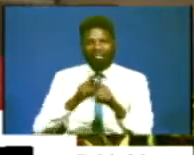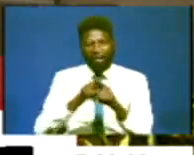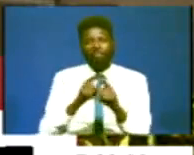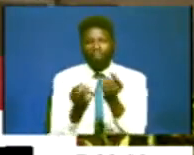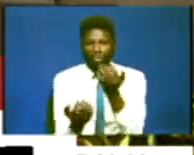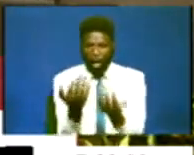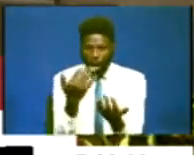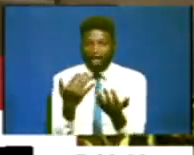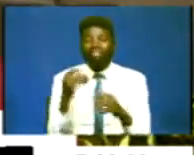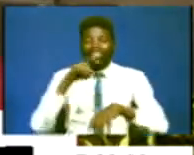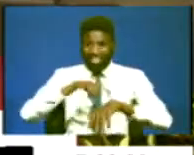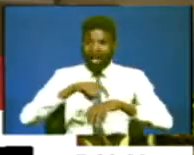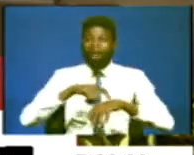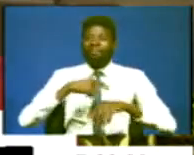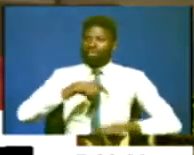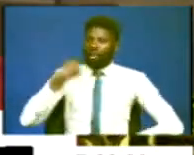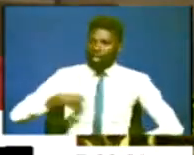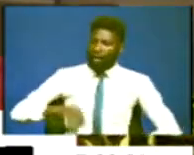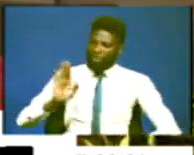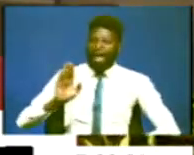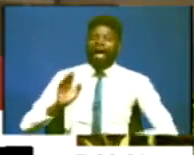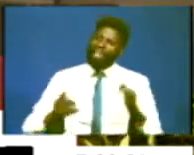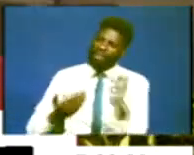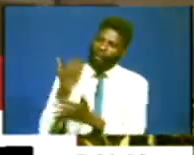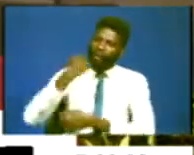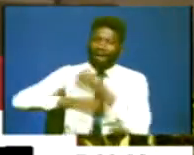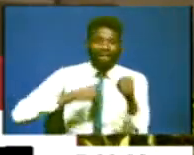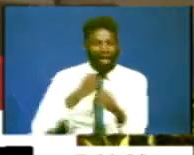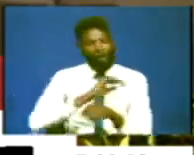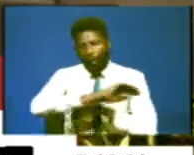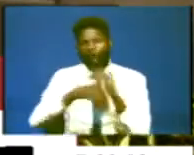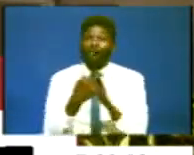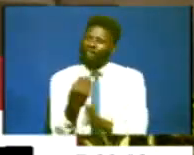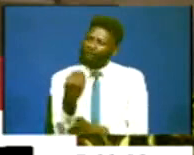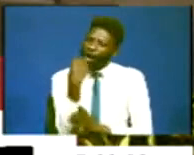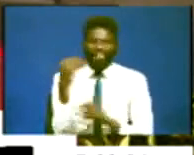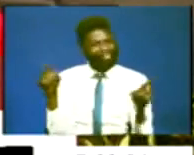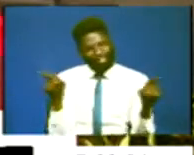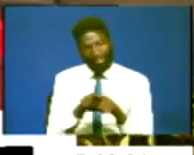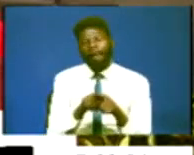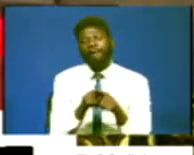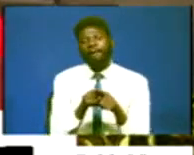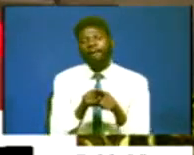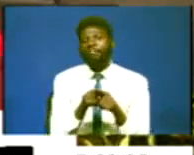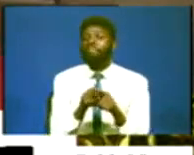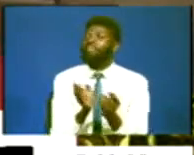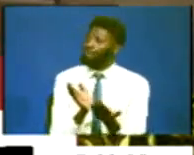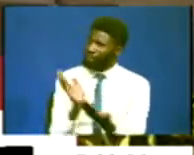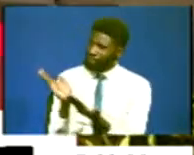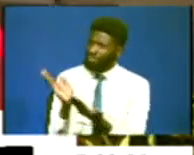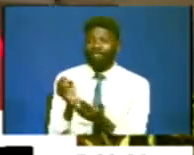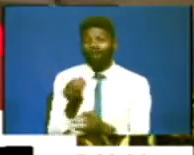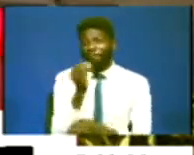during Chinese New Year everyone eat jiaozi, eat jiaozi. So it's a kind of like you know,